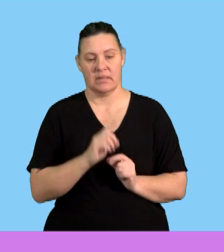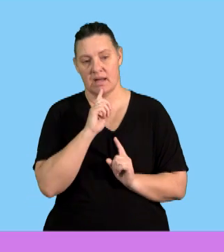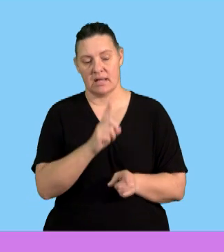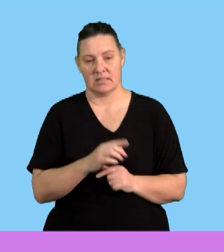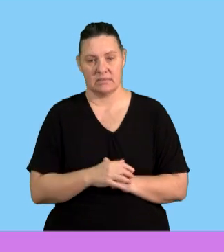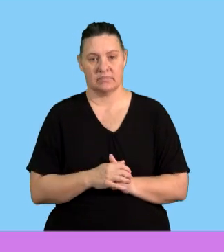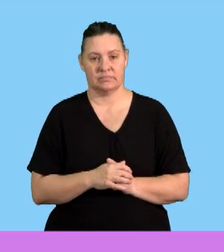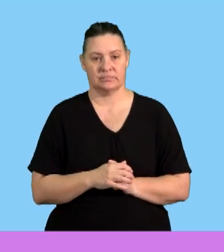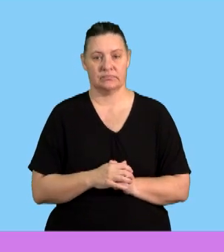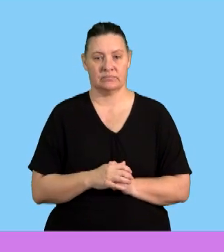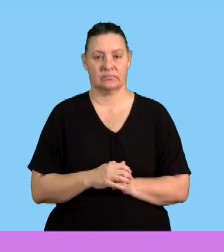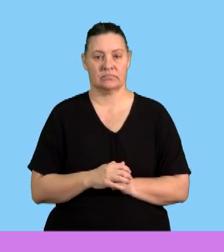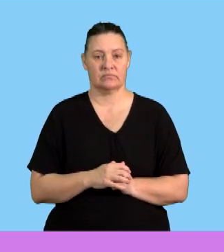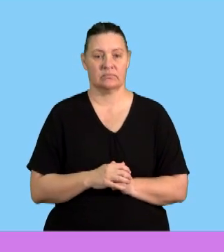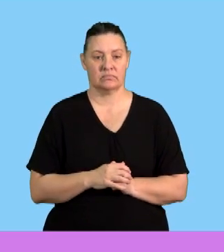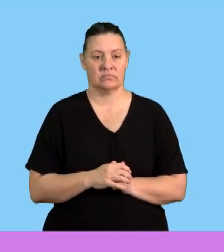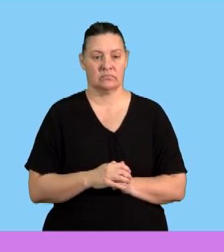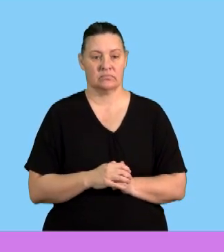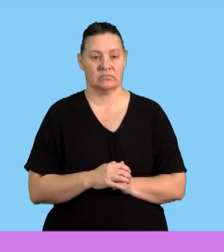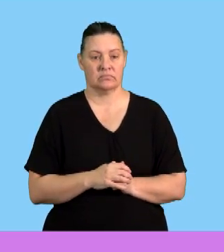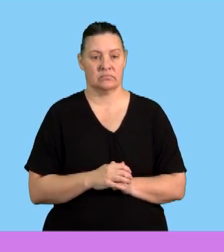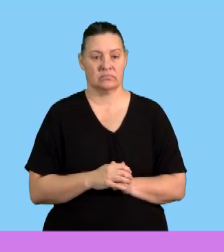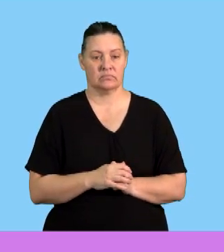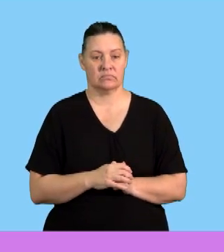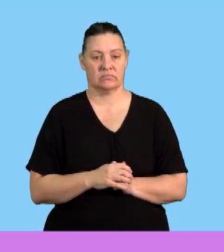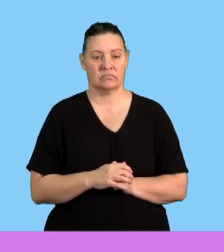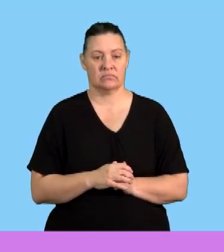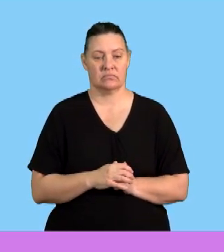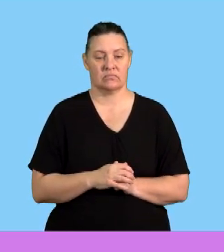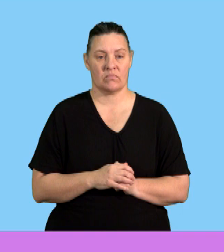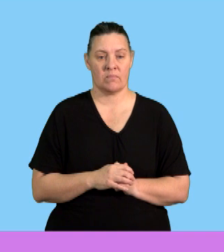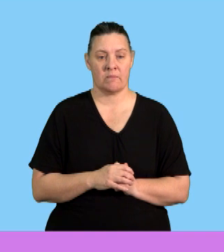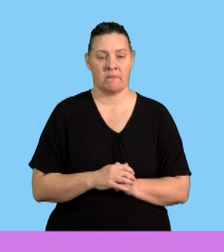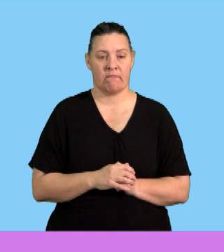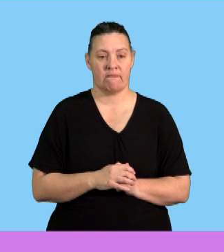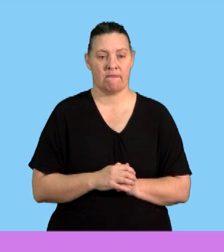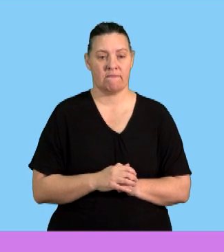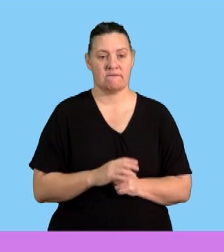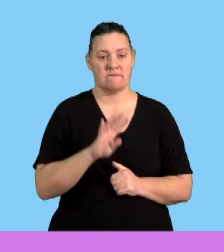10,205 Rand, then the interest gained would have been